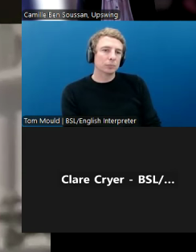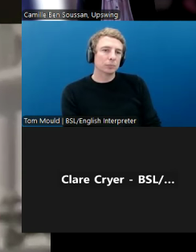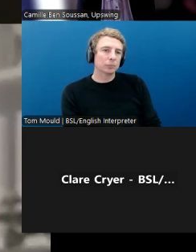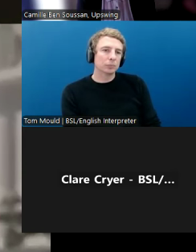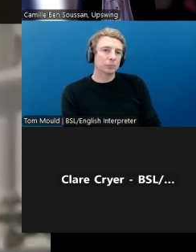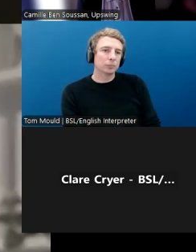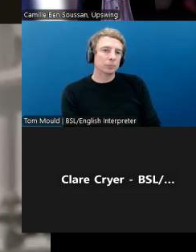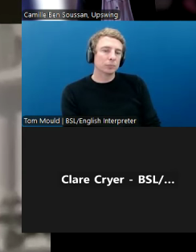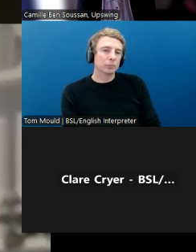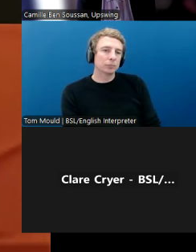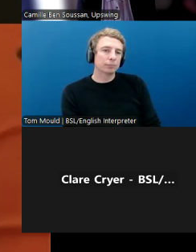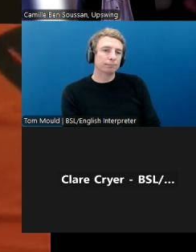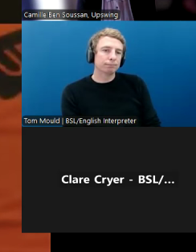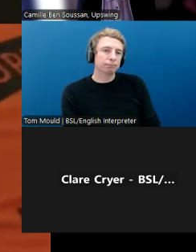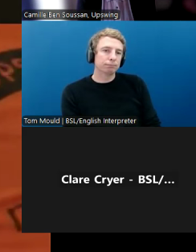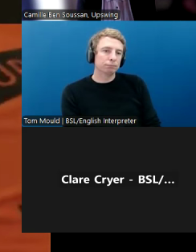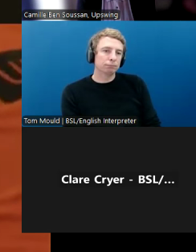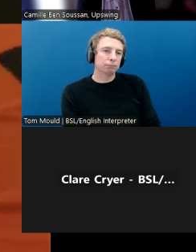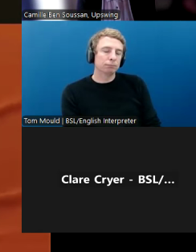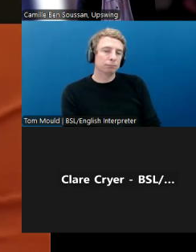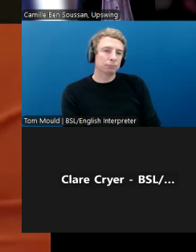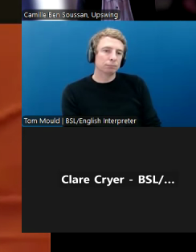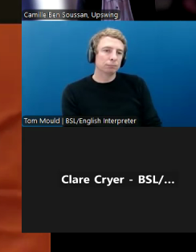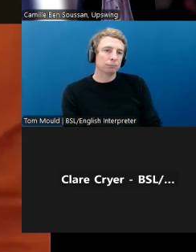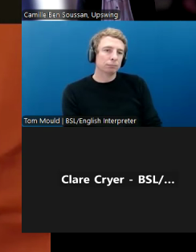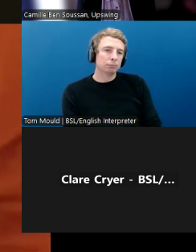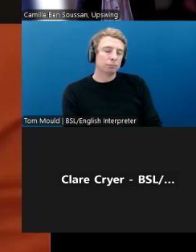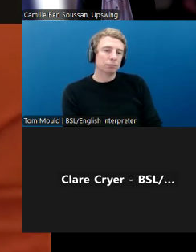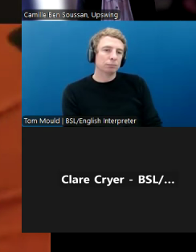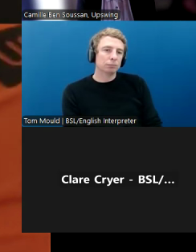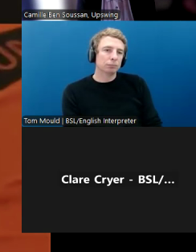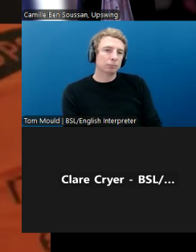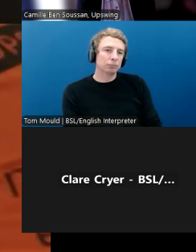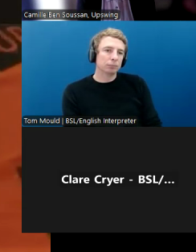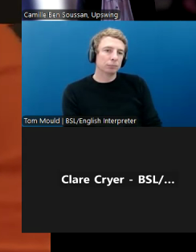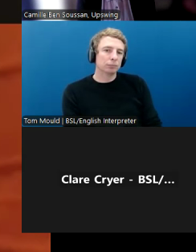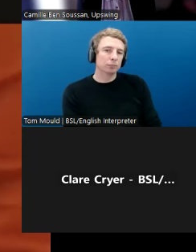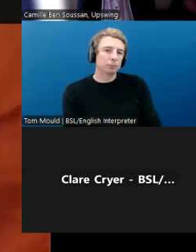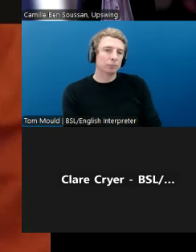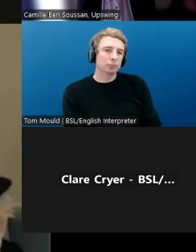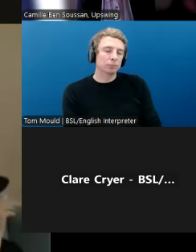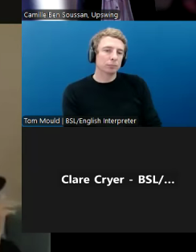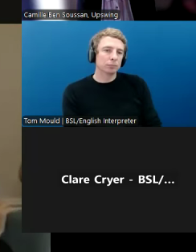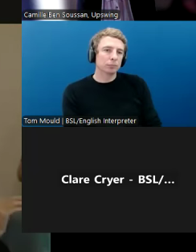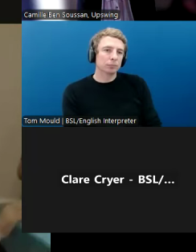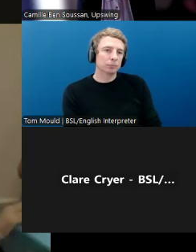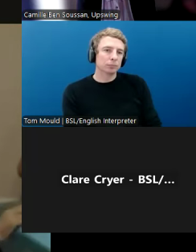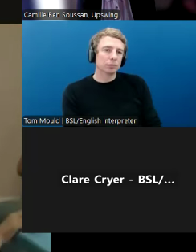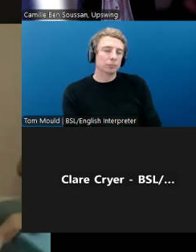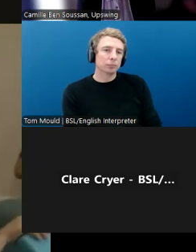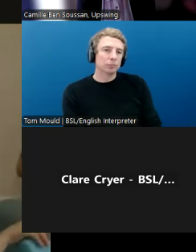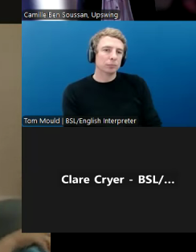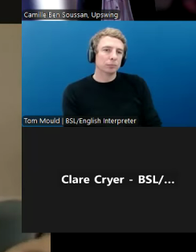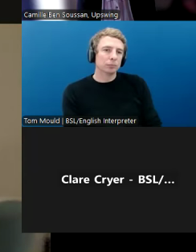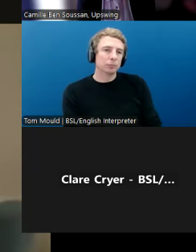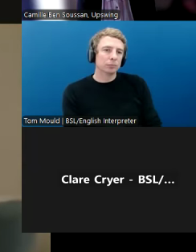different. A key benefit of the homemade circus activities that makes them so valuable in care settings is the opportunity for